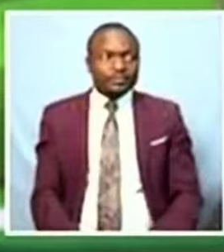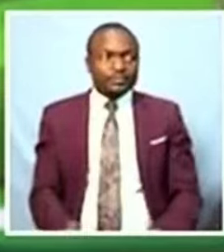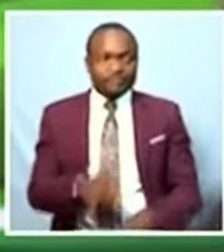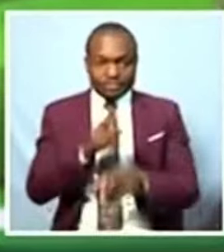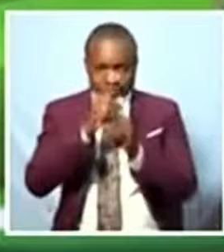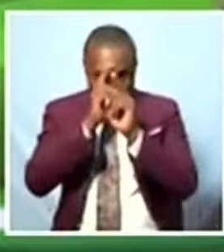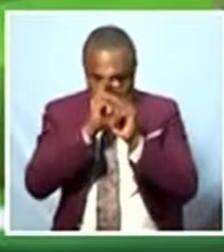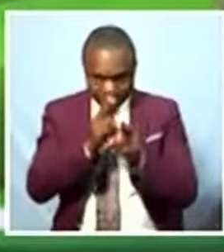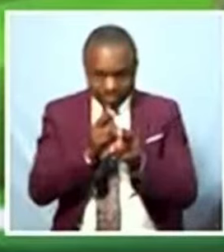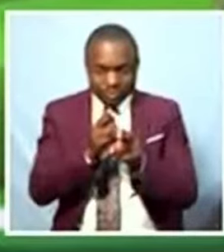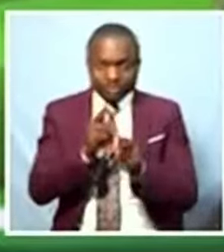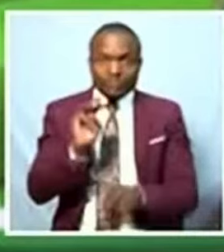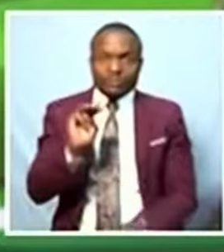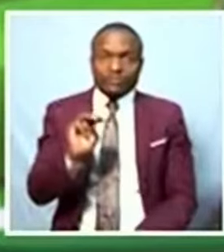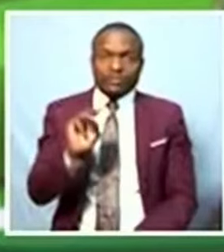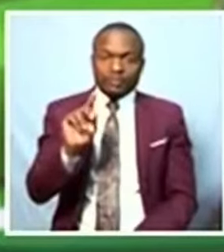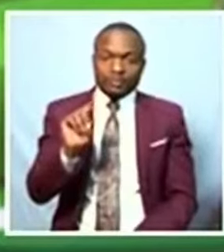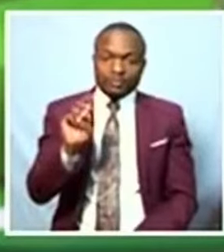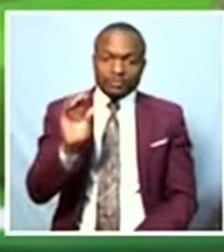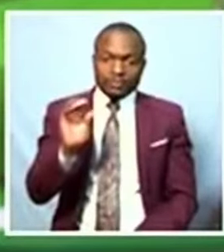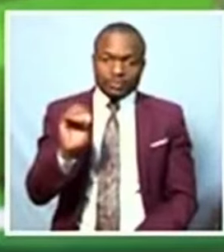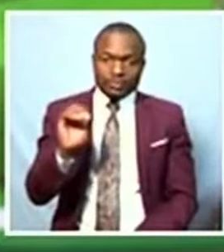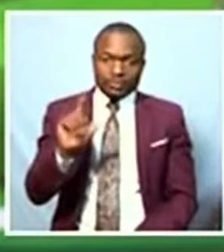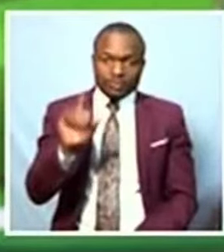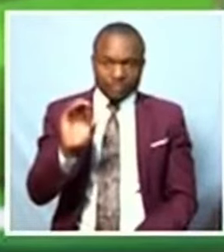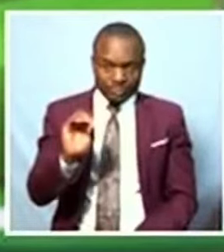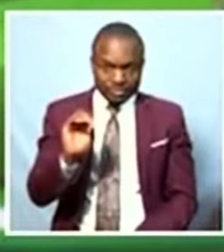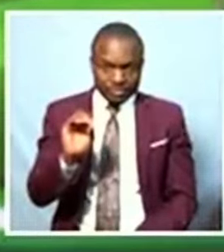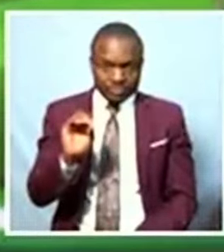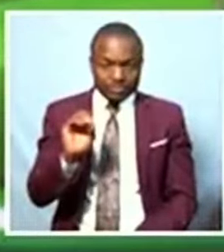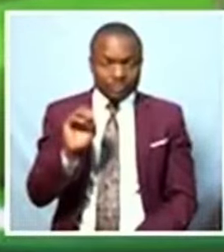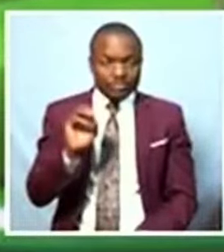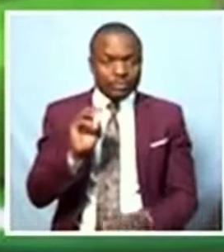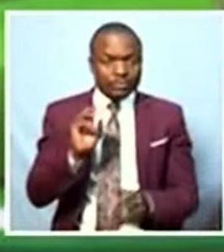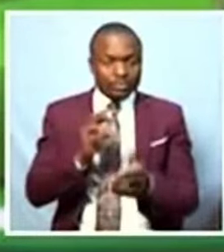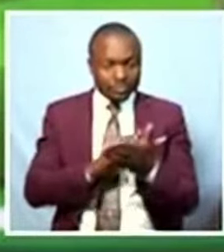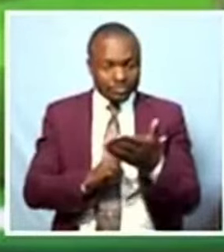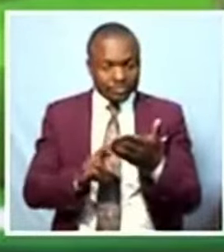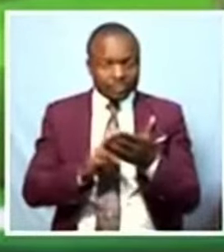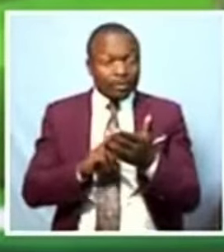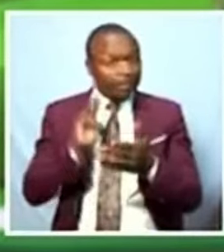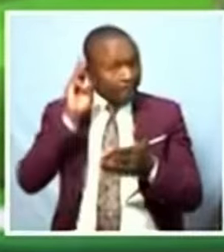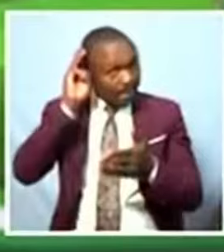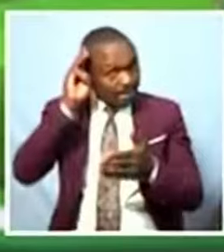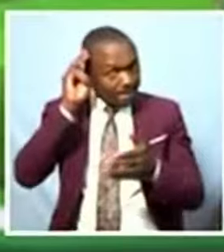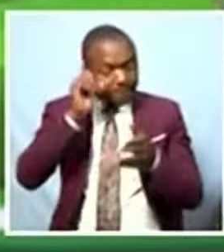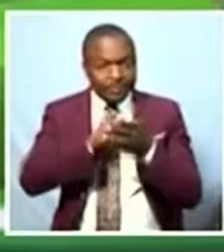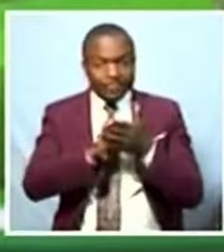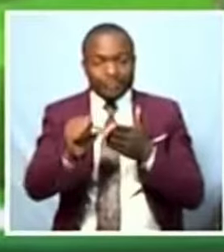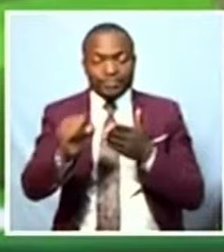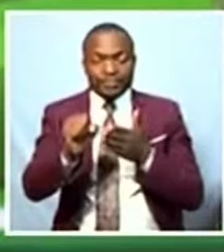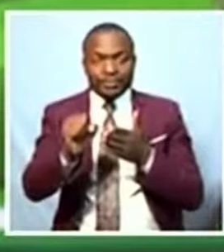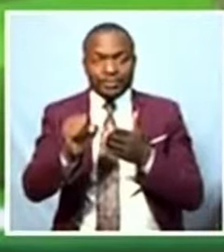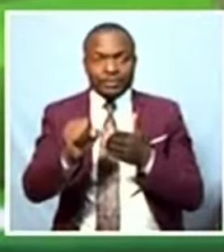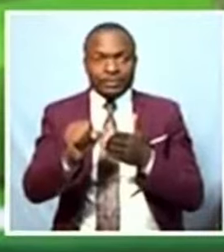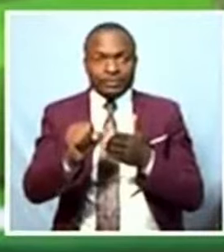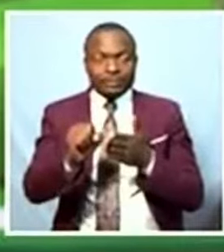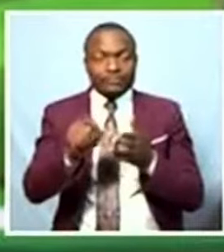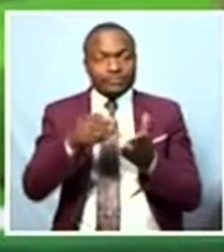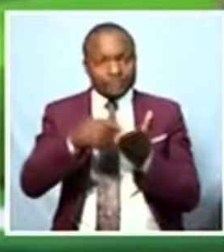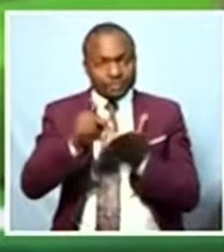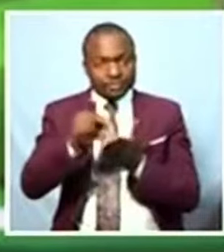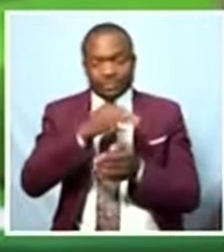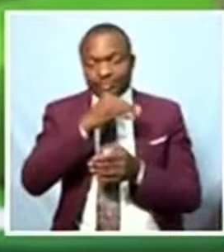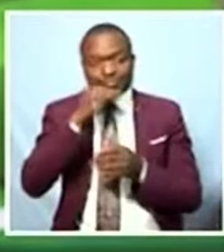Honorable Ruben Mutoro Piri, who rendered a ministerial statement and gave an update on Food Reserve Agency payments of farmers